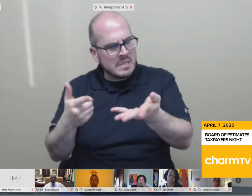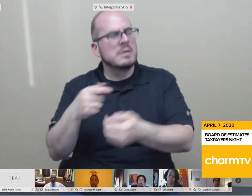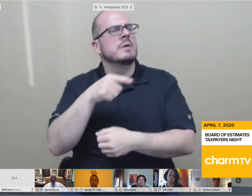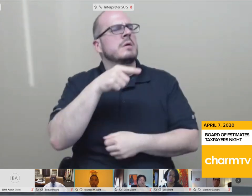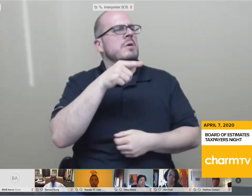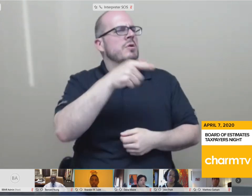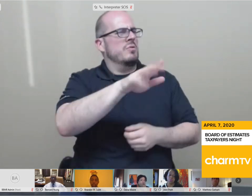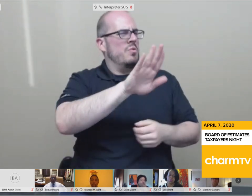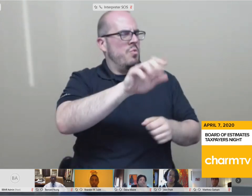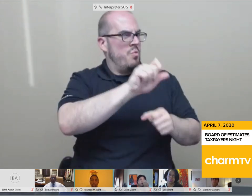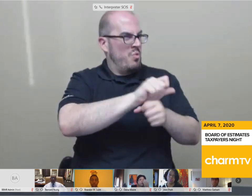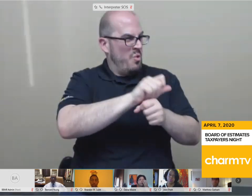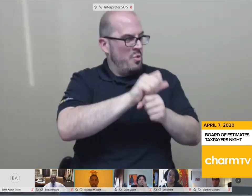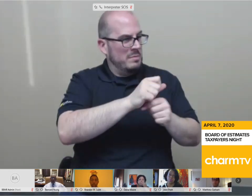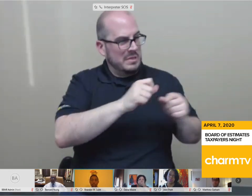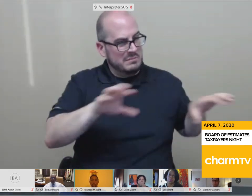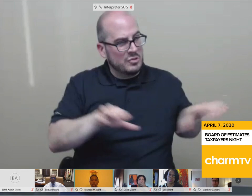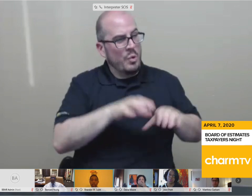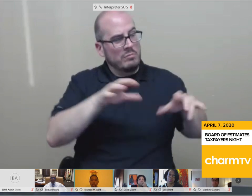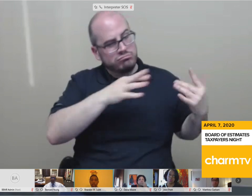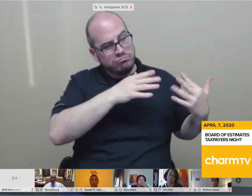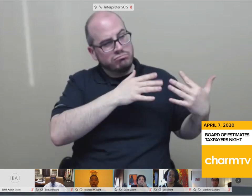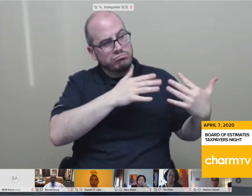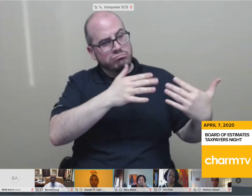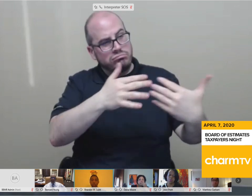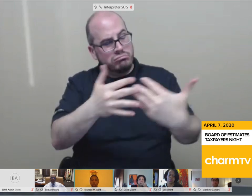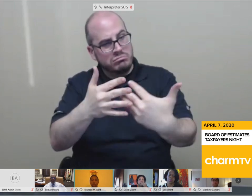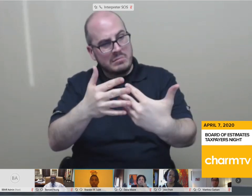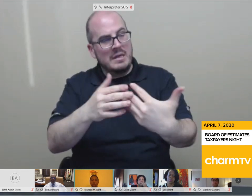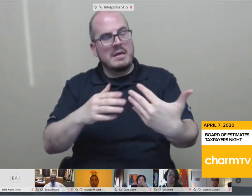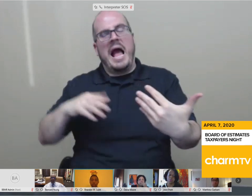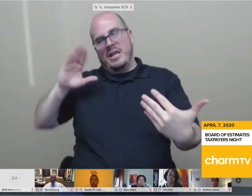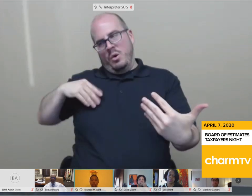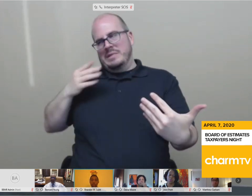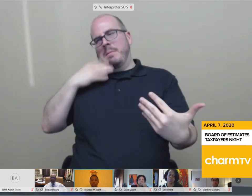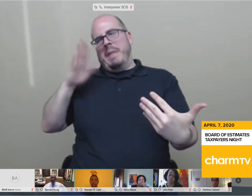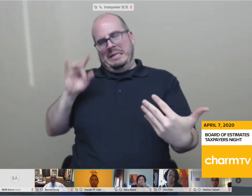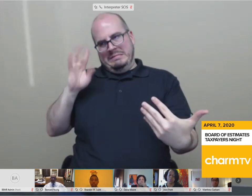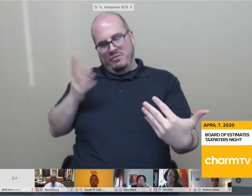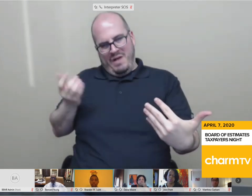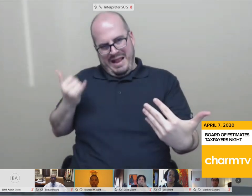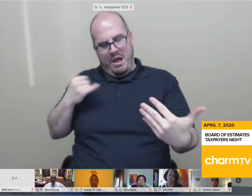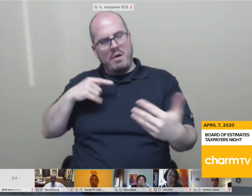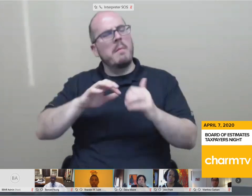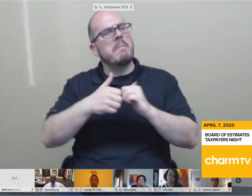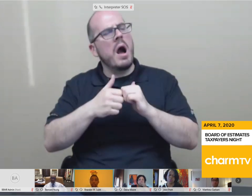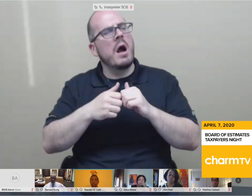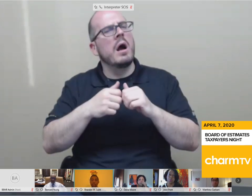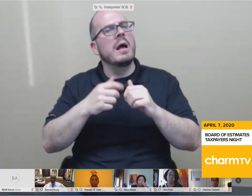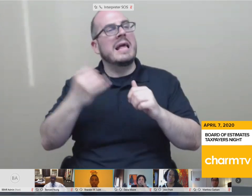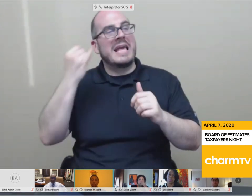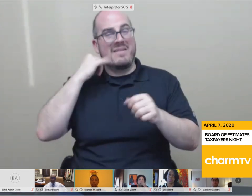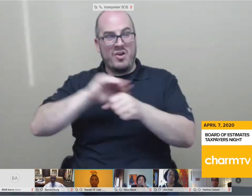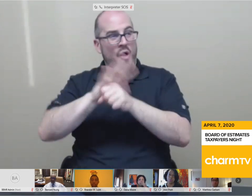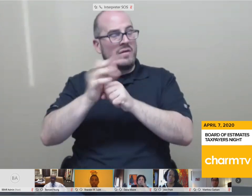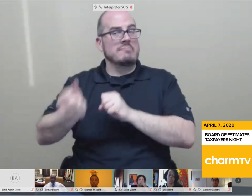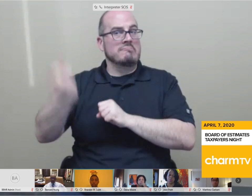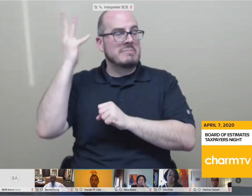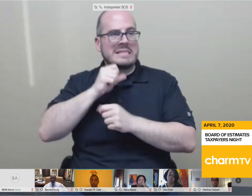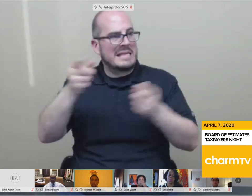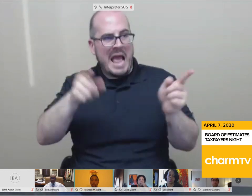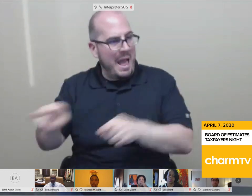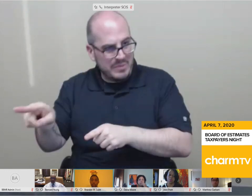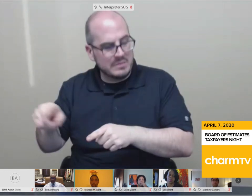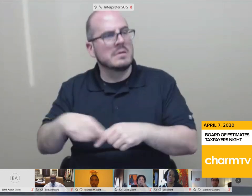put us into a better place, even though we're in a bad spot now? How would we be today fiscally had we not made those tough choices